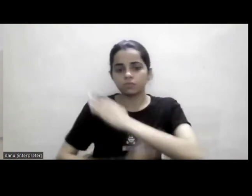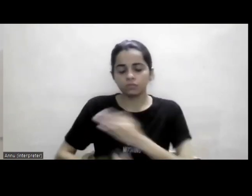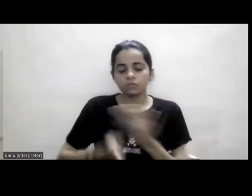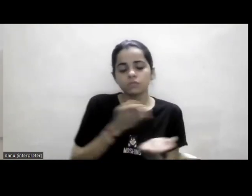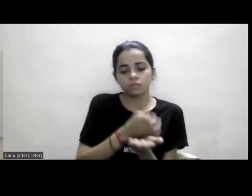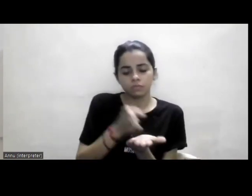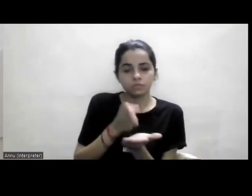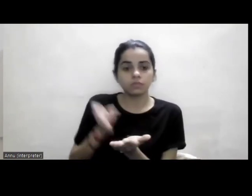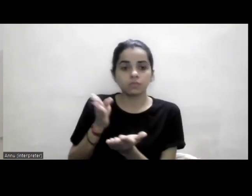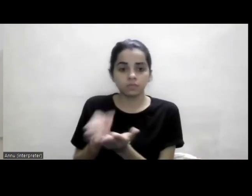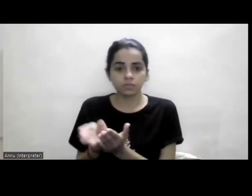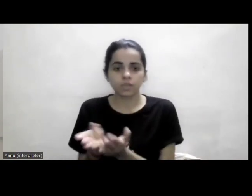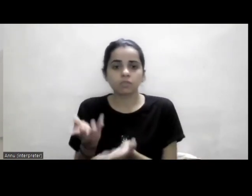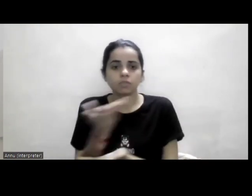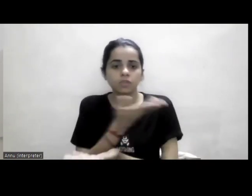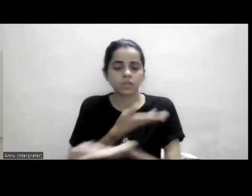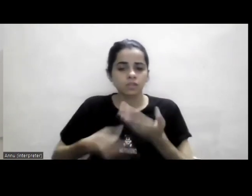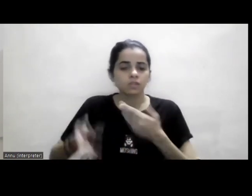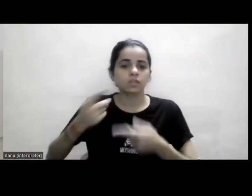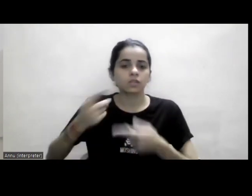be discussing about